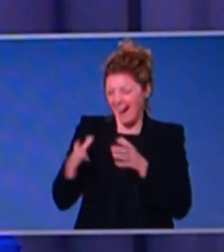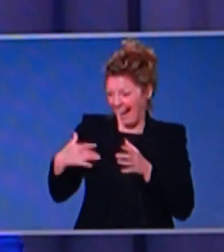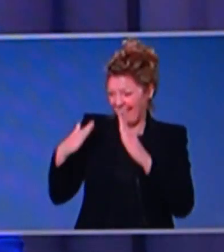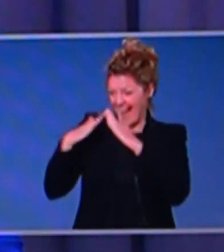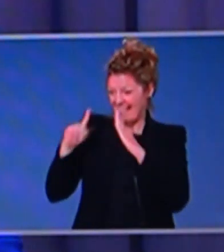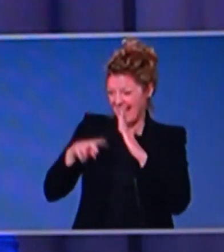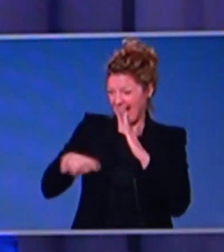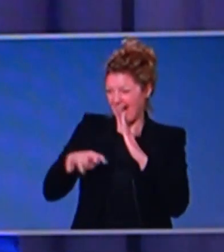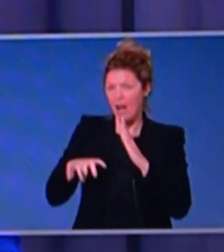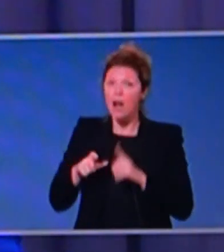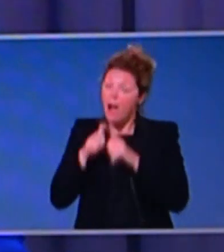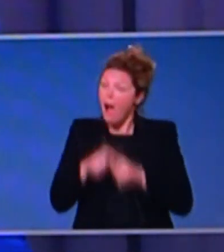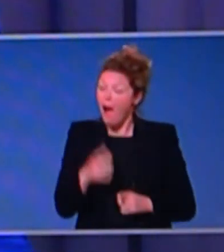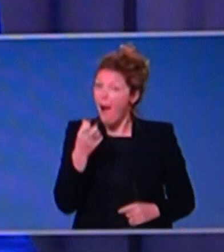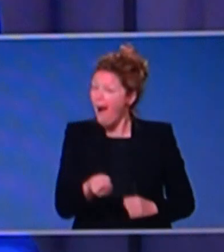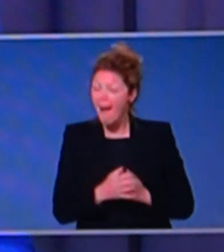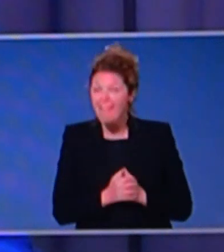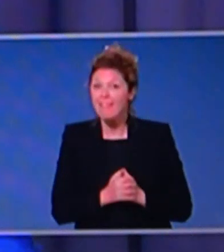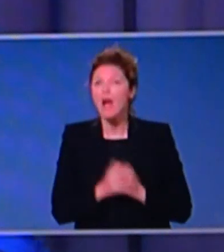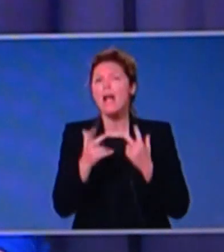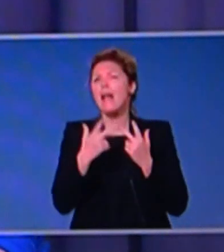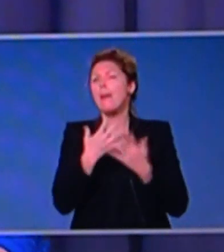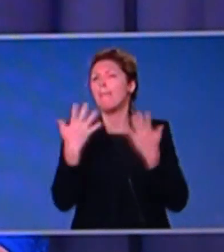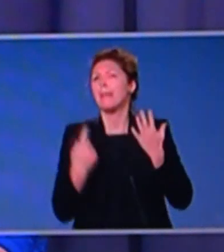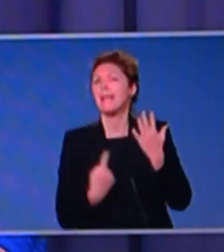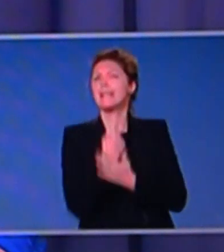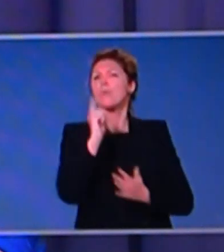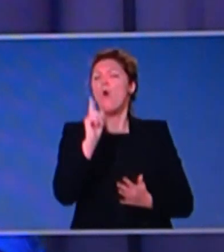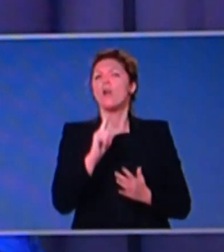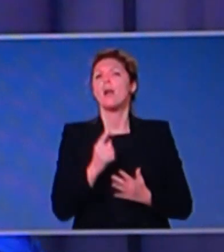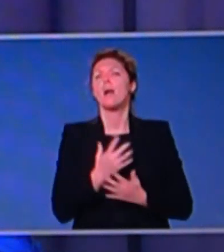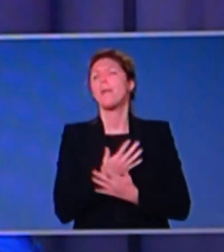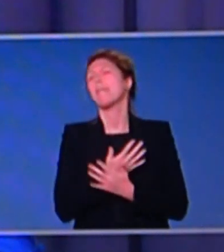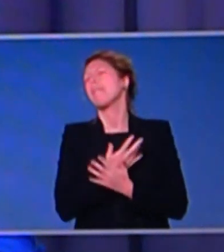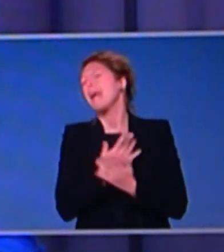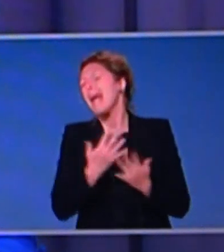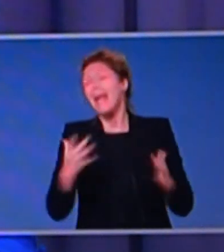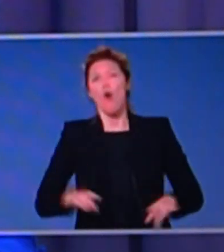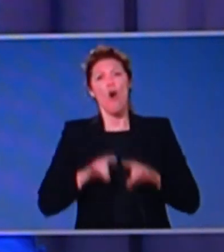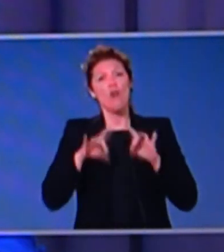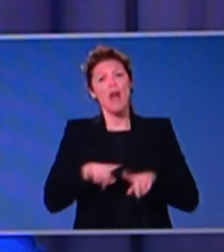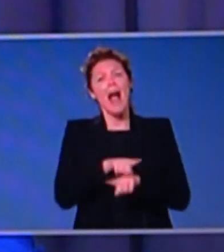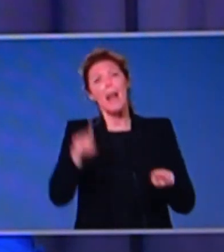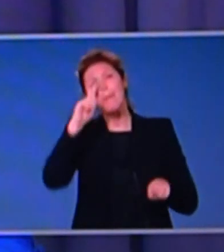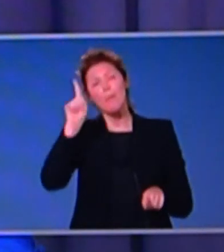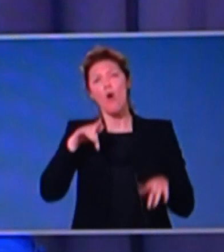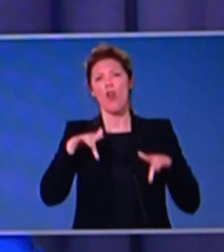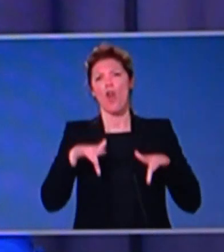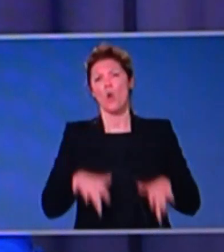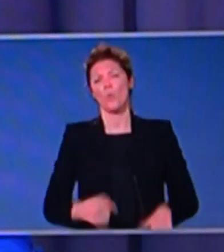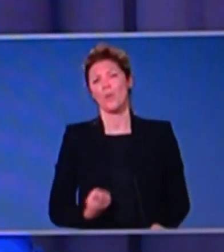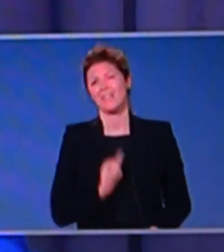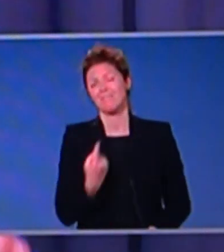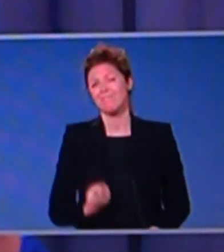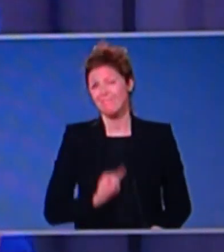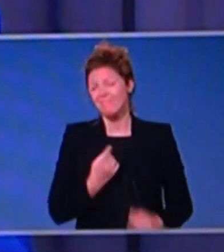Another issue that has really emerged has been a sense of loneliness for many Australians. For those Australians who live on their own,